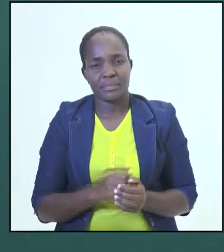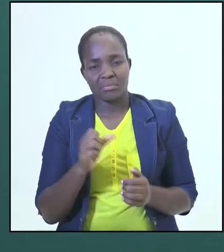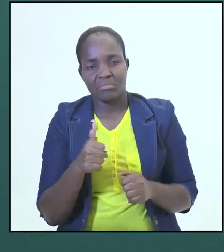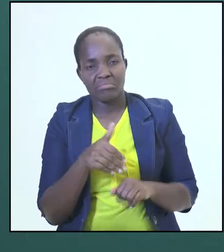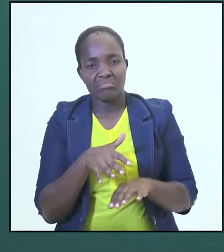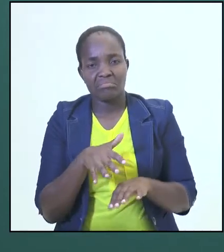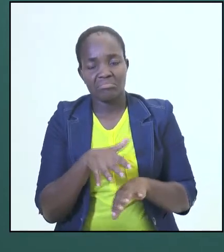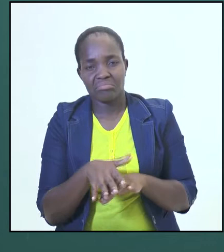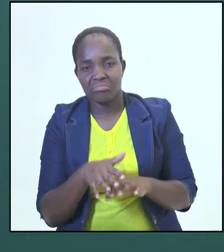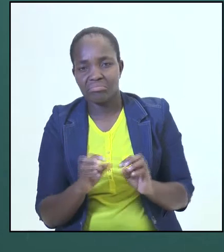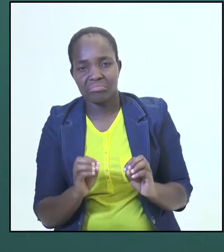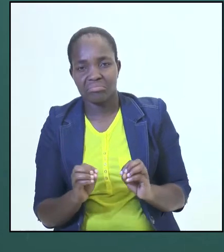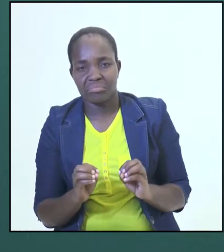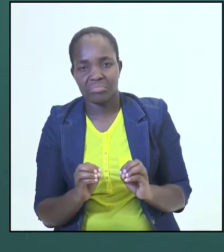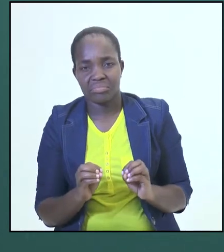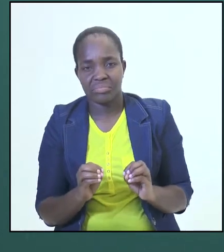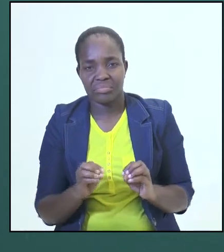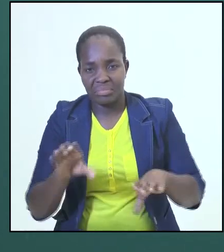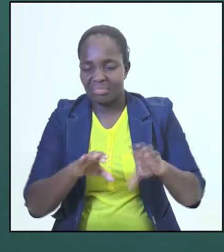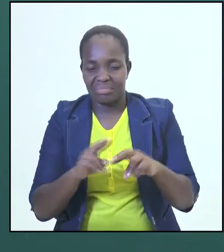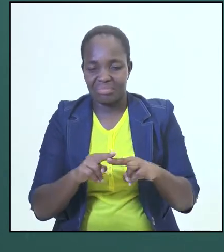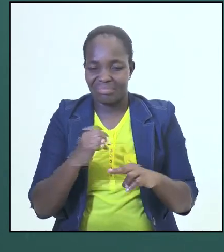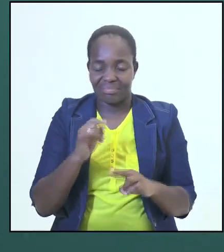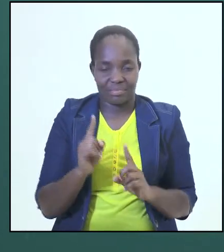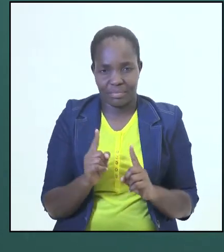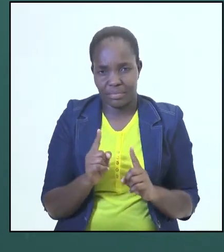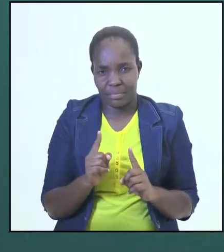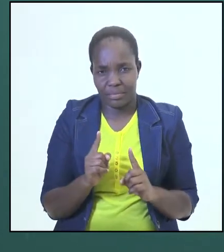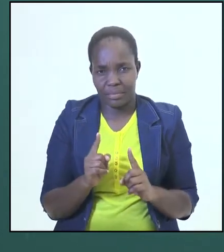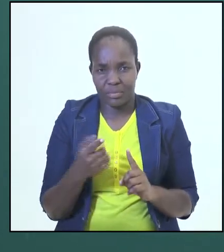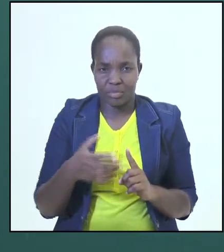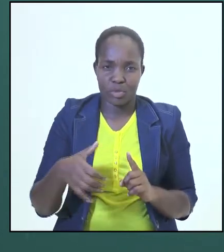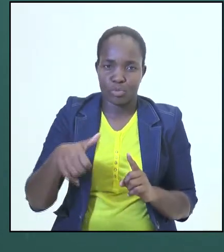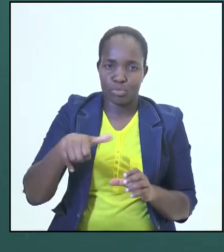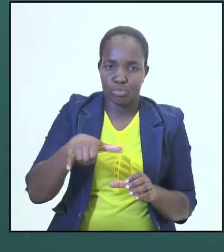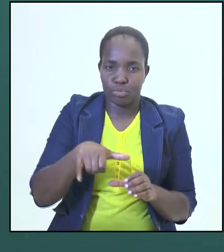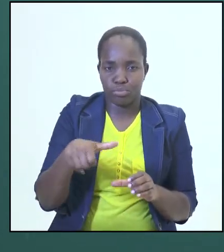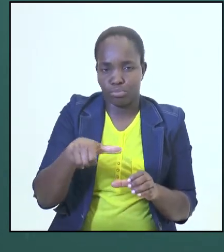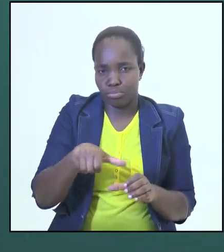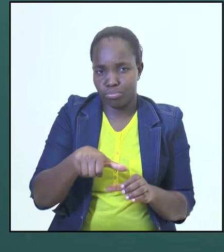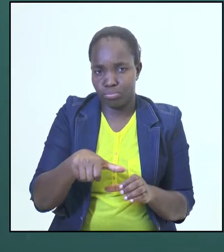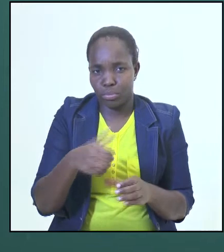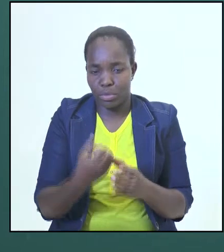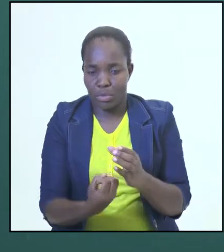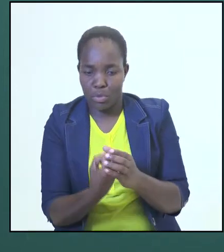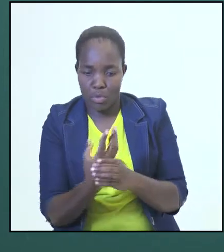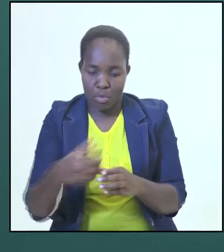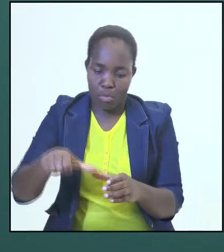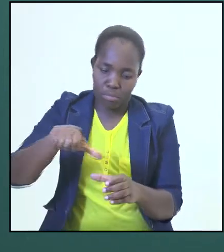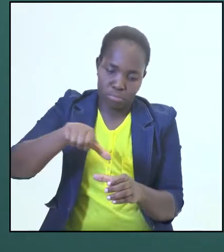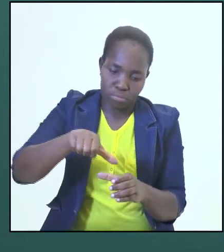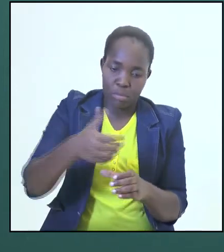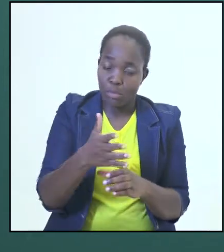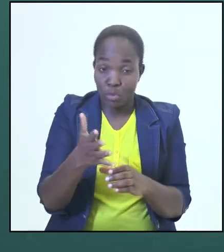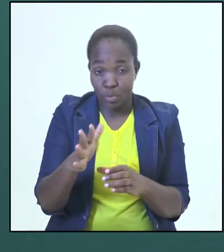crops without the use of harmful chemicals is to water the crops regularly. As we know, water is